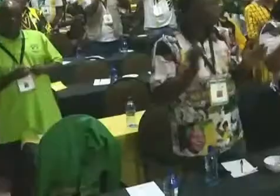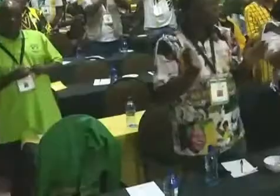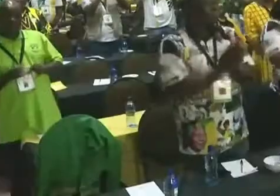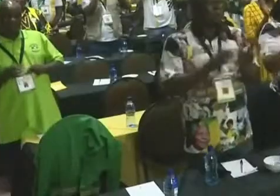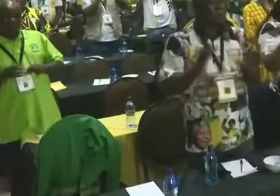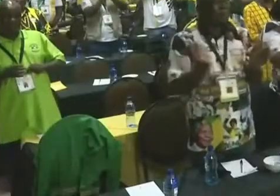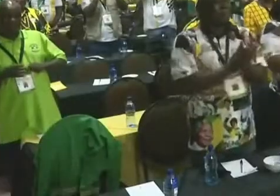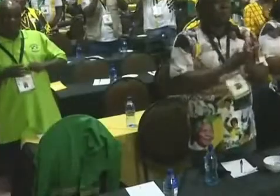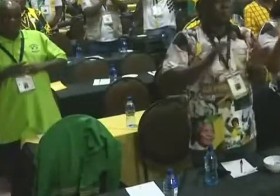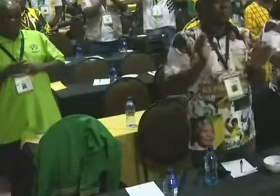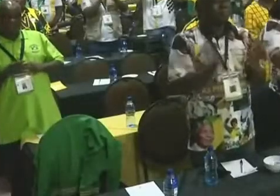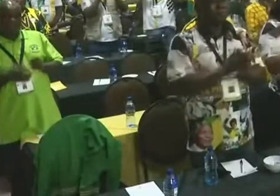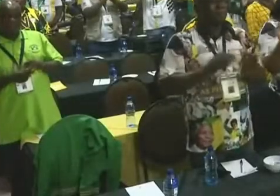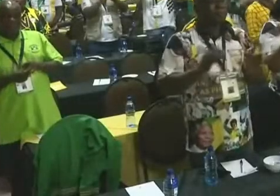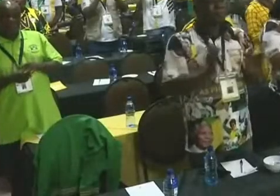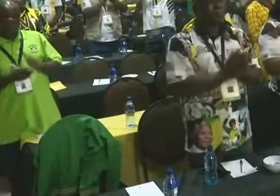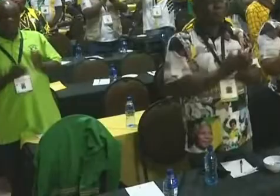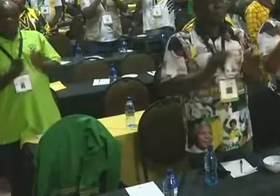Thank you.